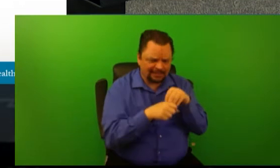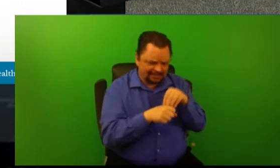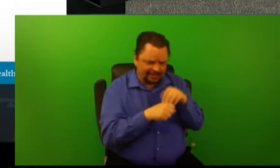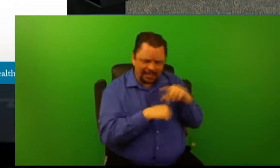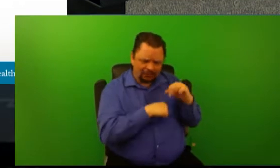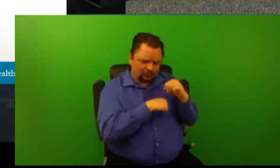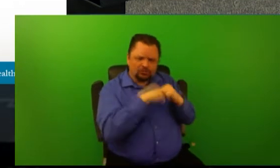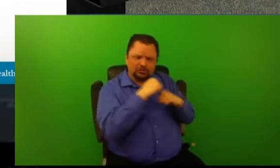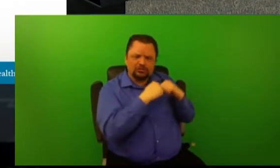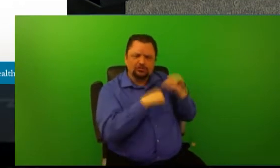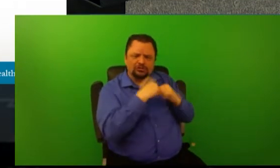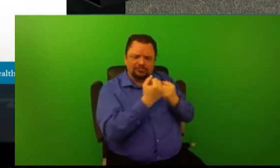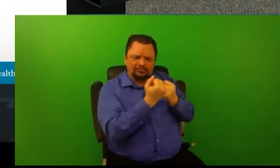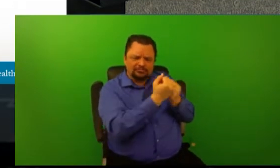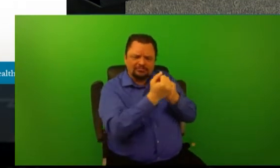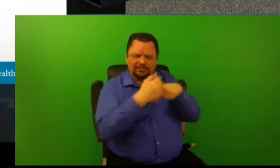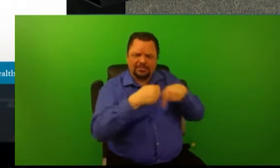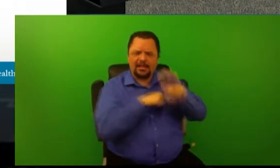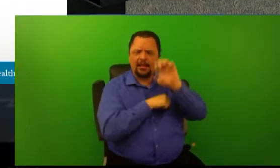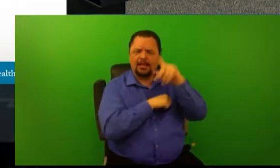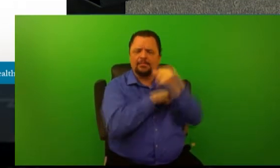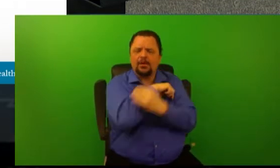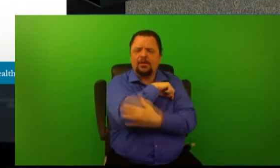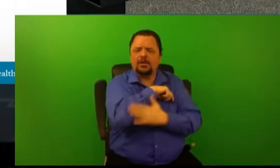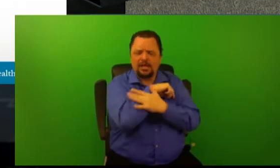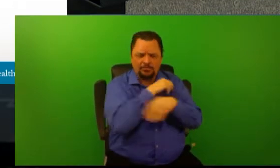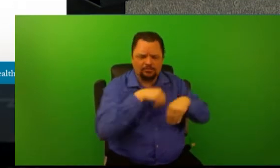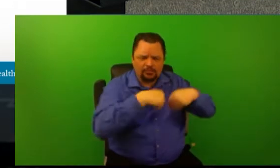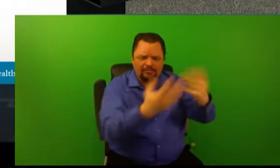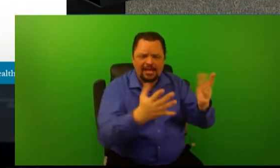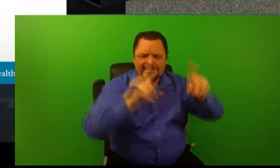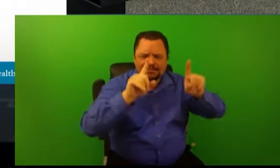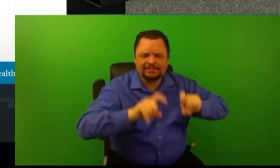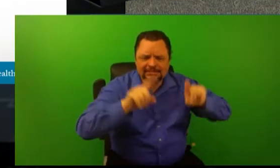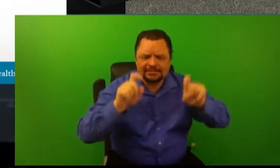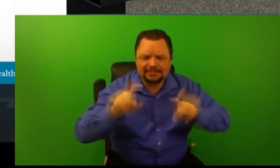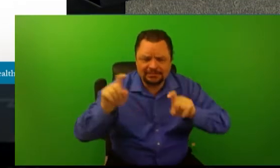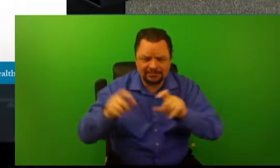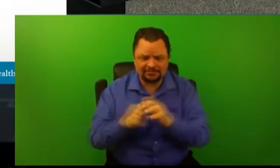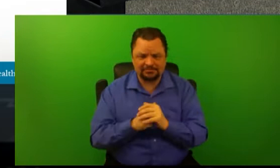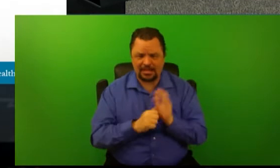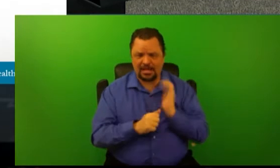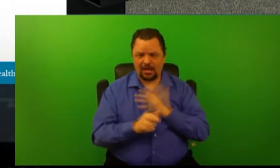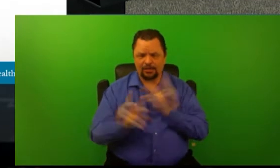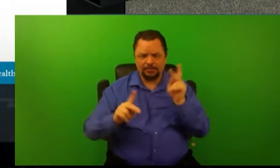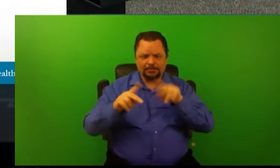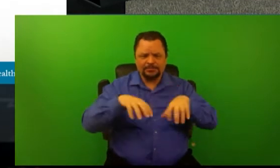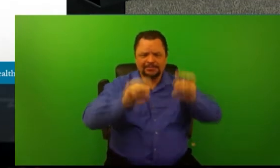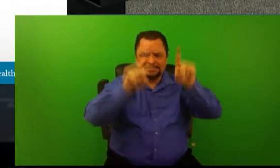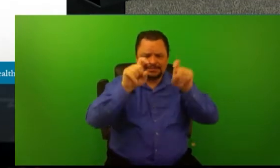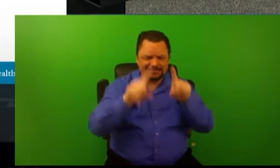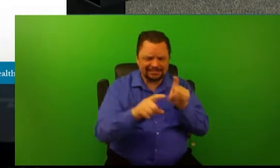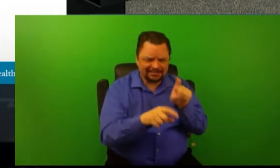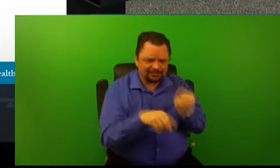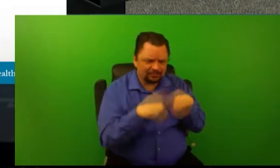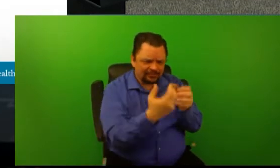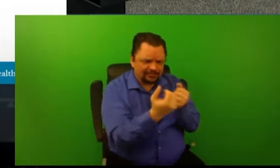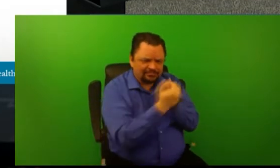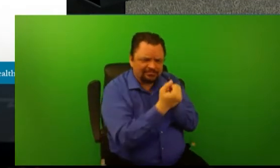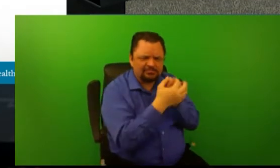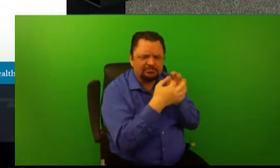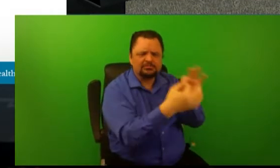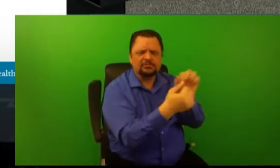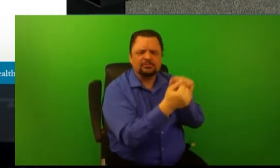El Paso County so that we could provide testing to our residents, significantly supporting the COVID